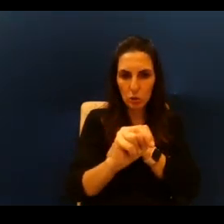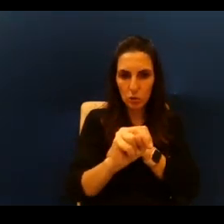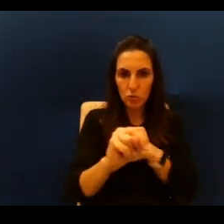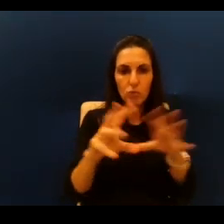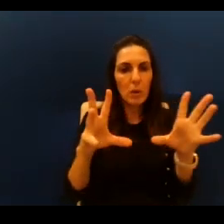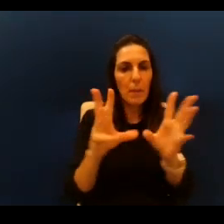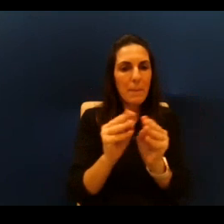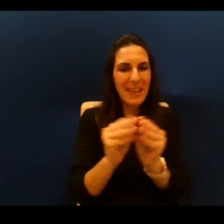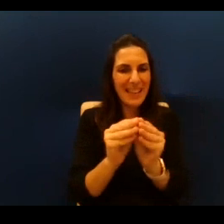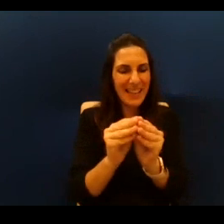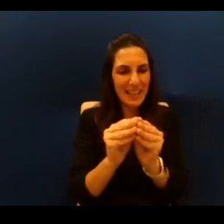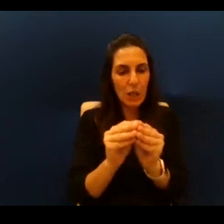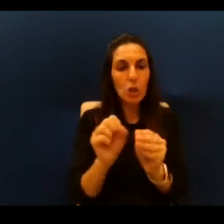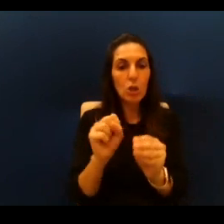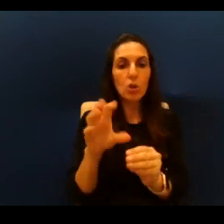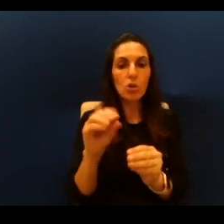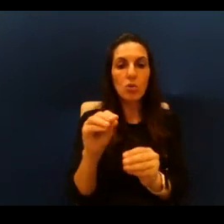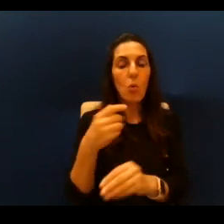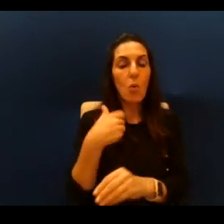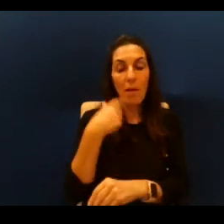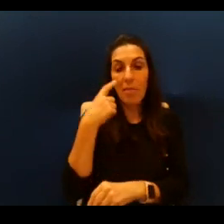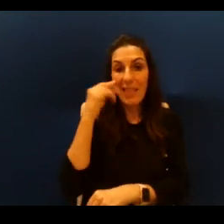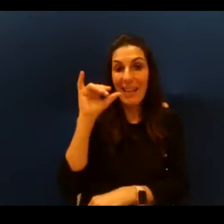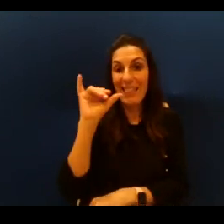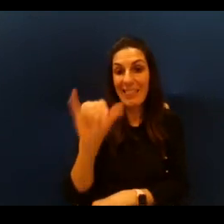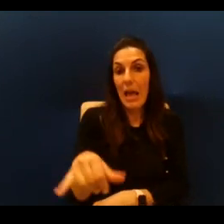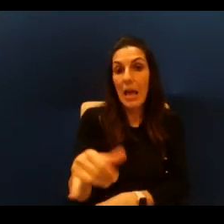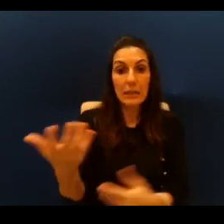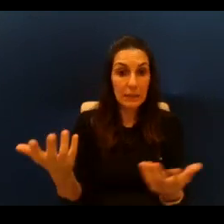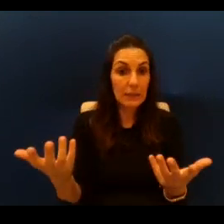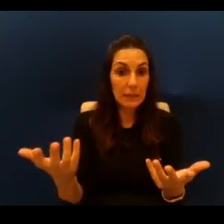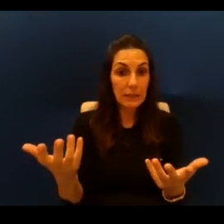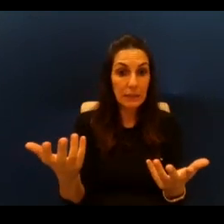meeting. So I think that